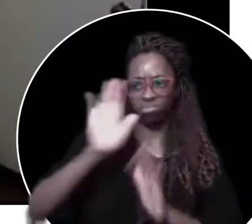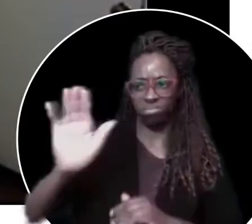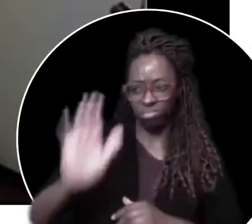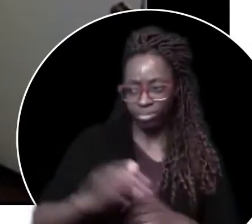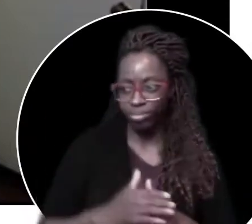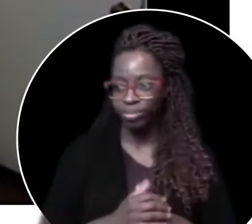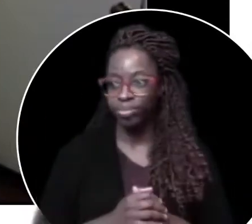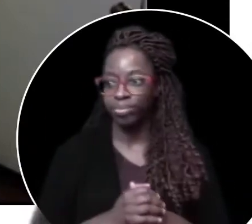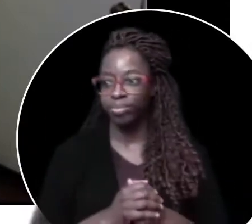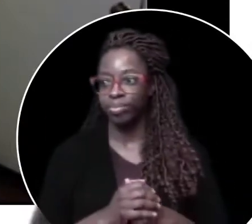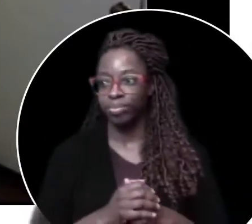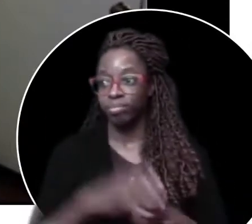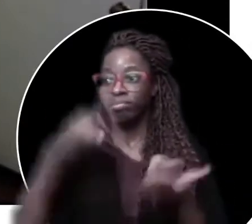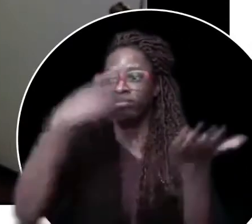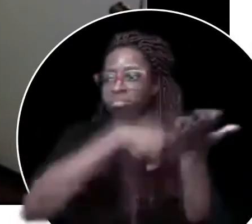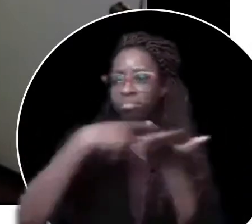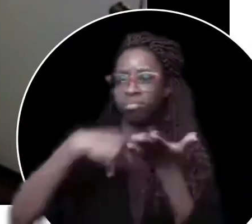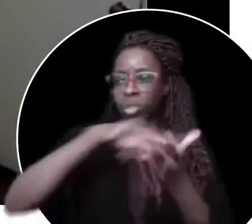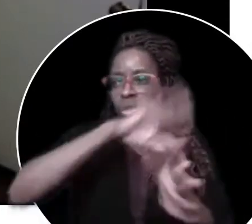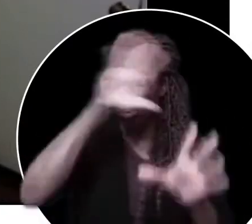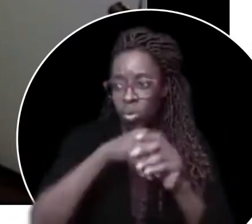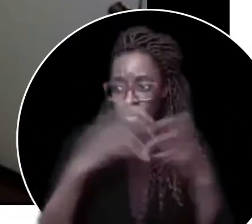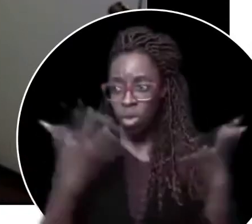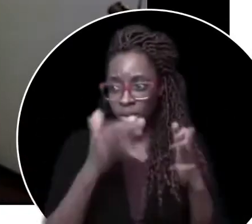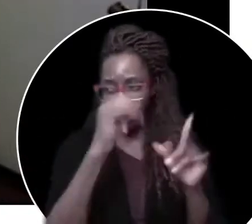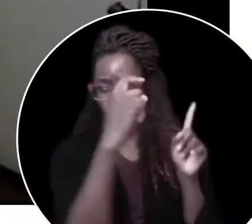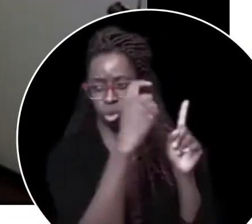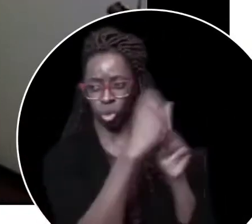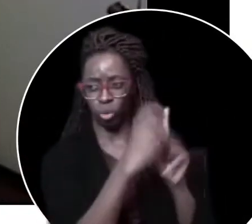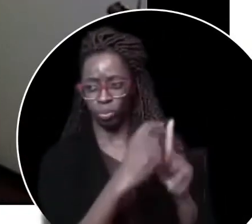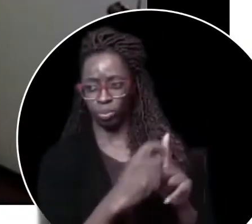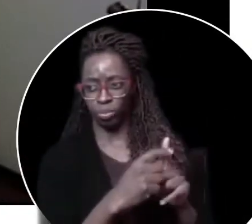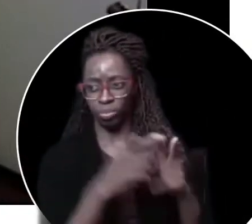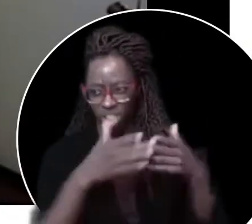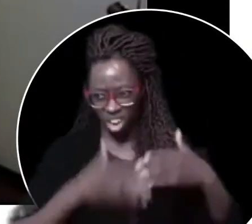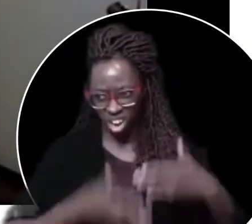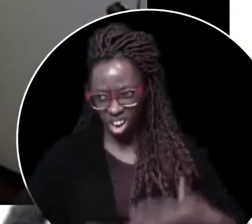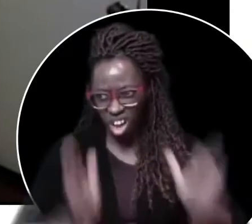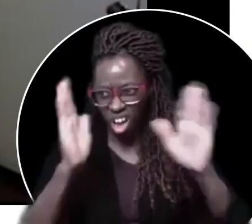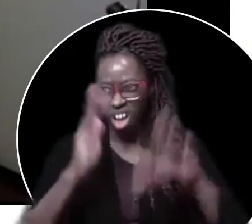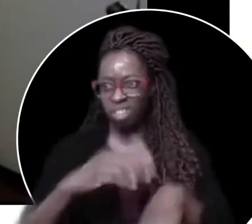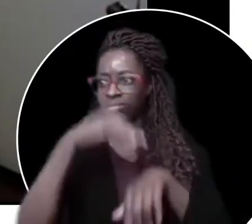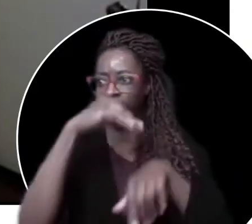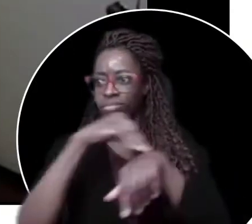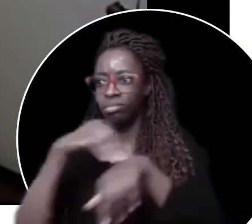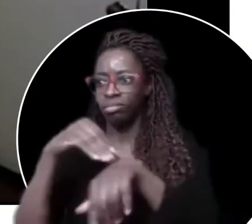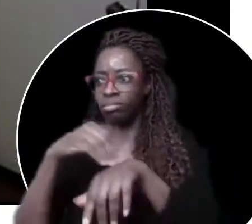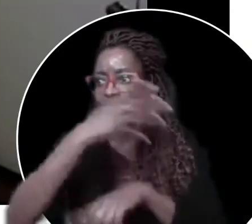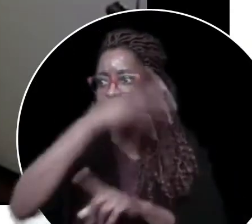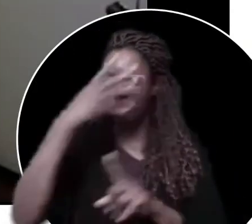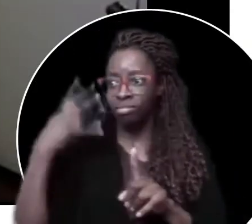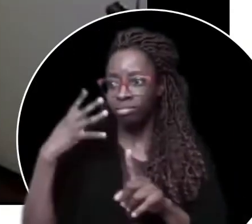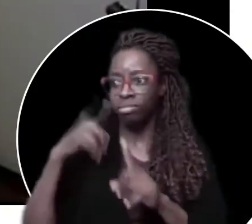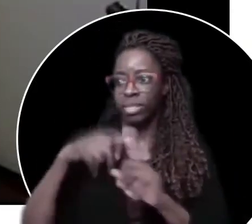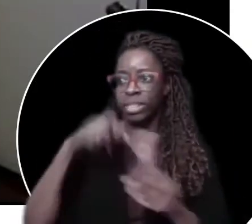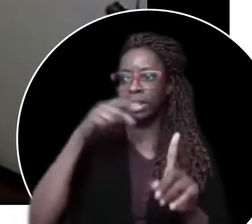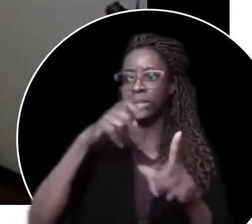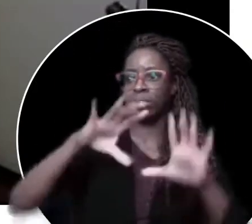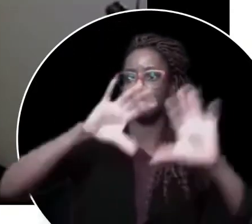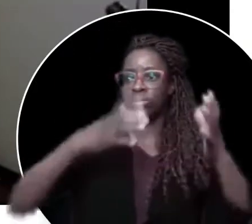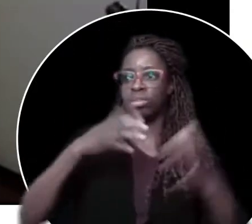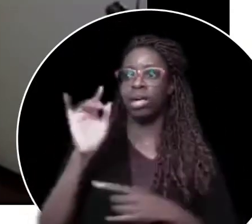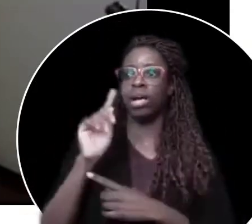to sexual liberty. This enables the administration to pretend to be